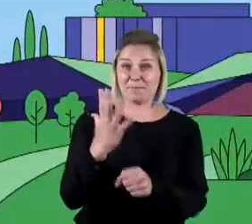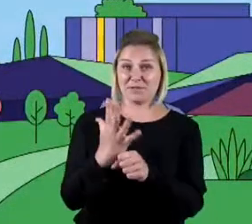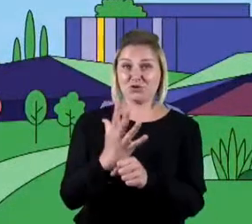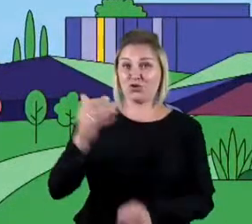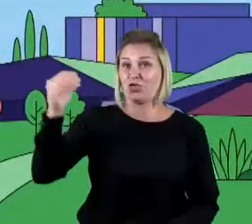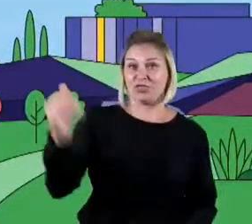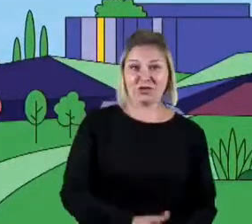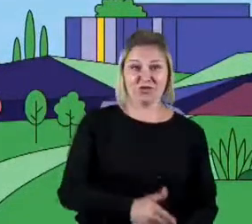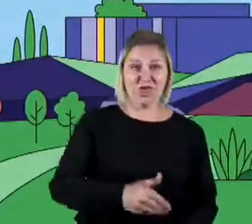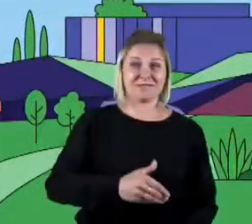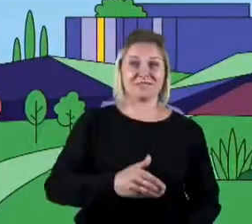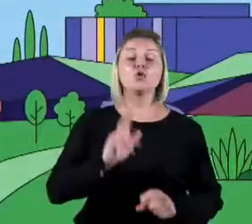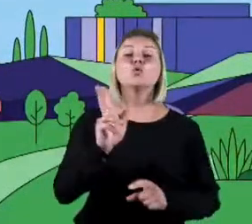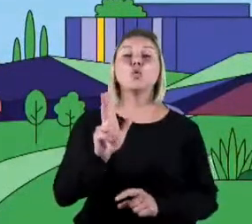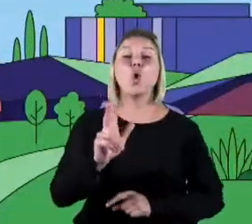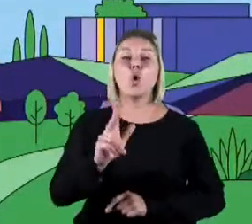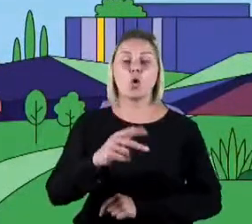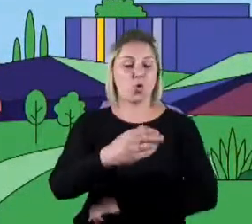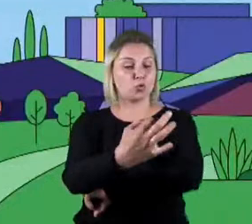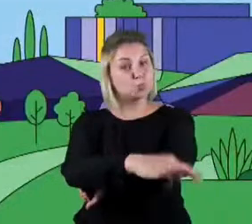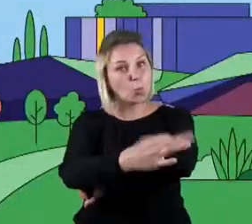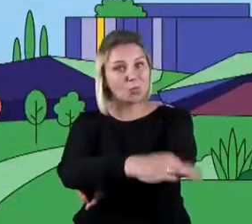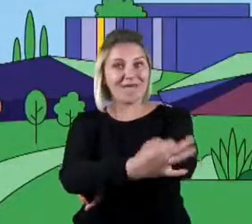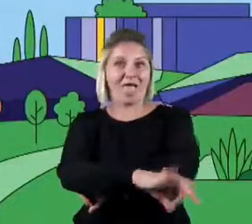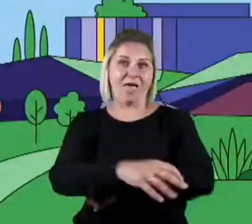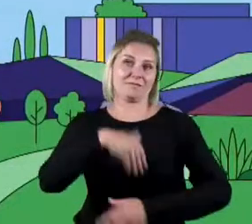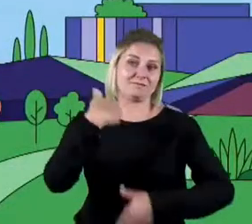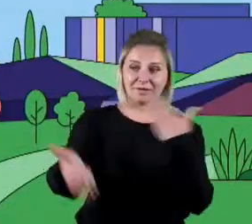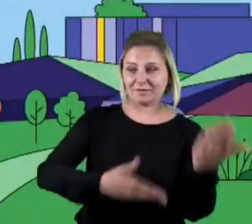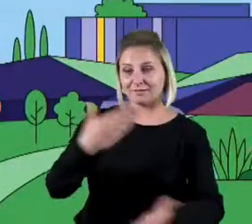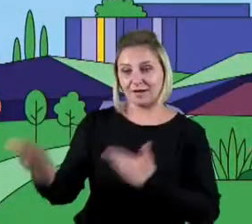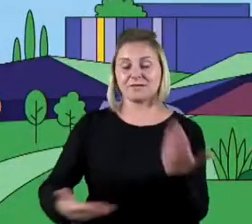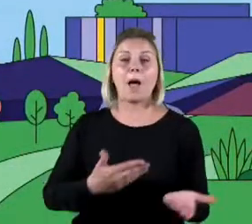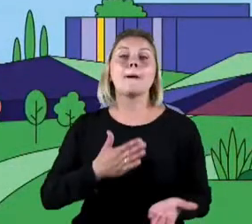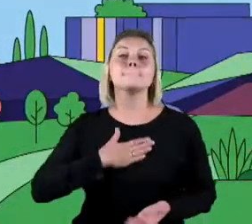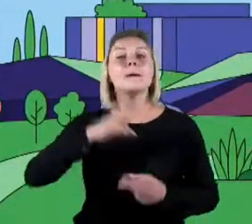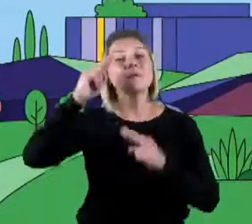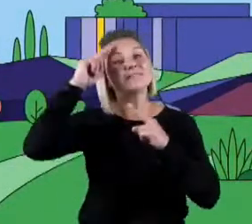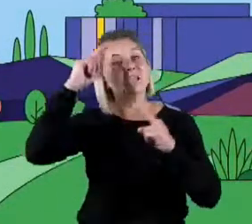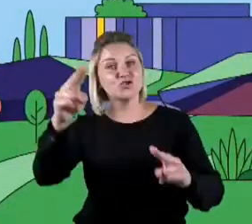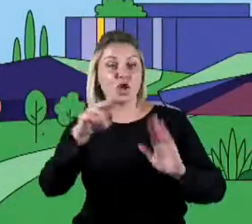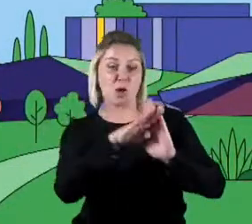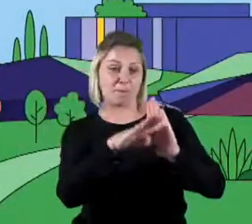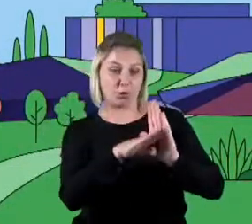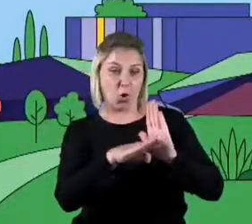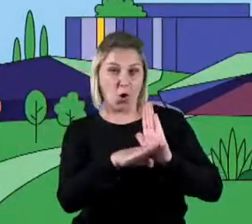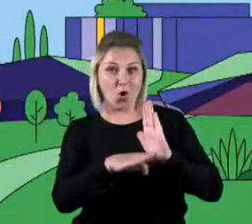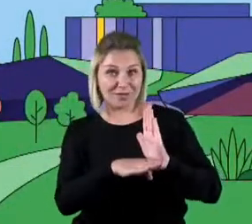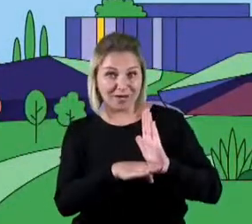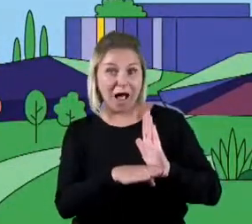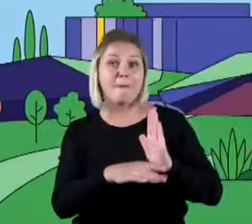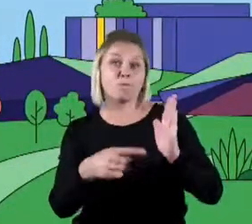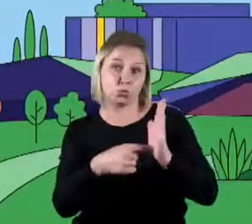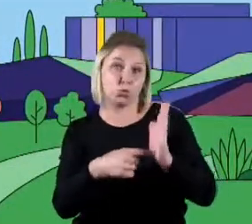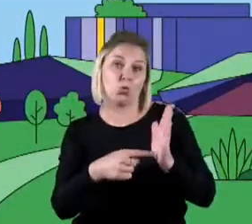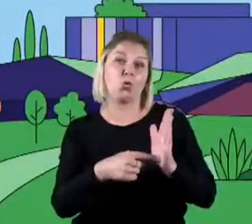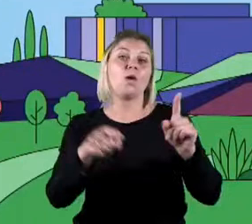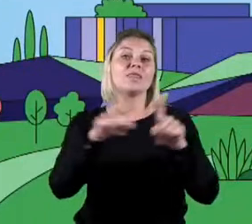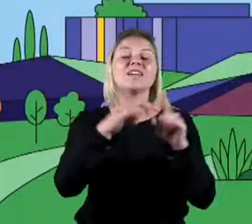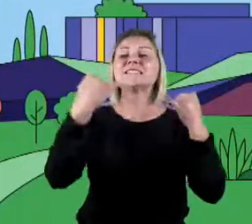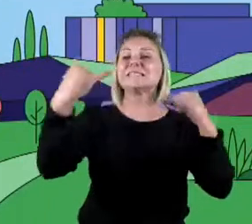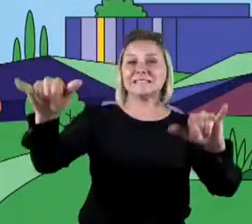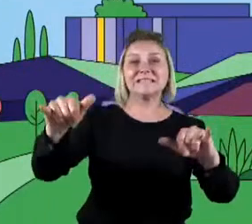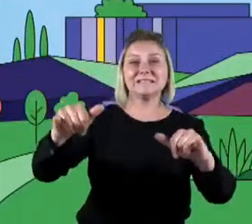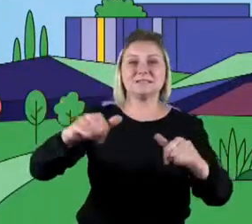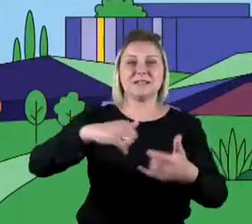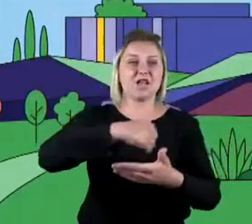have 350,000 more to give away to students in the city, and we hope that this is a problem that will be